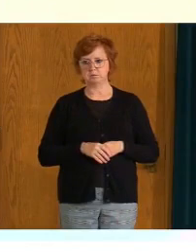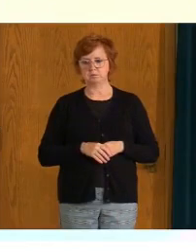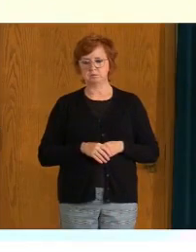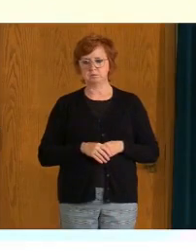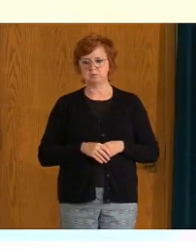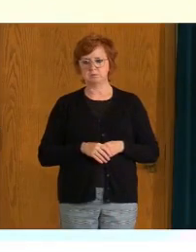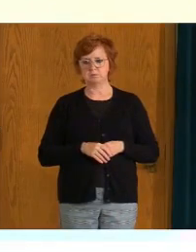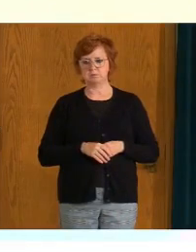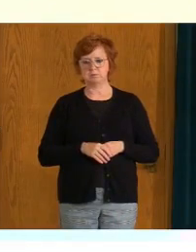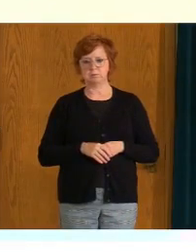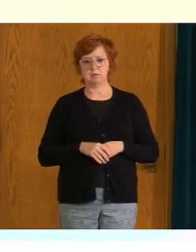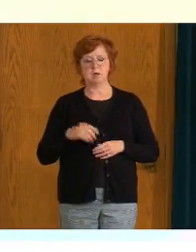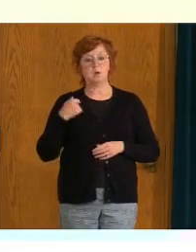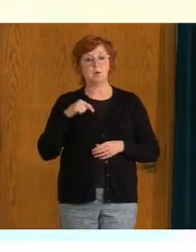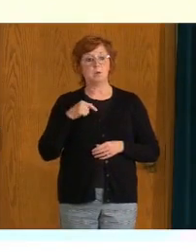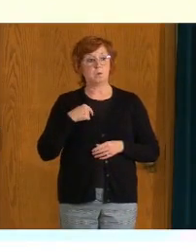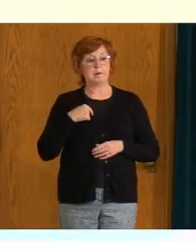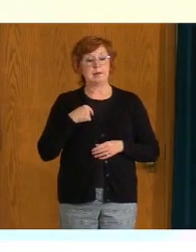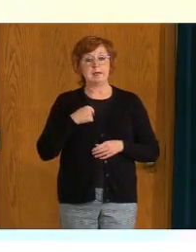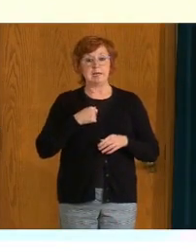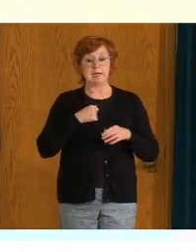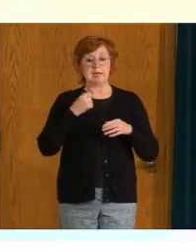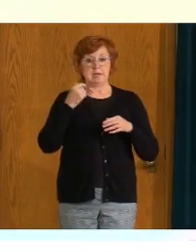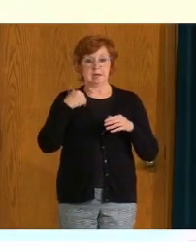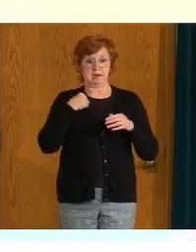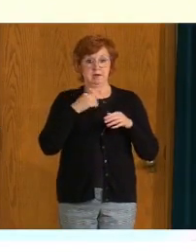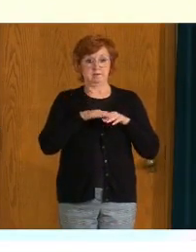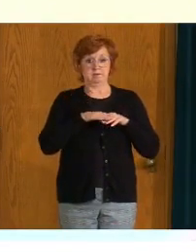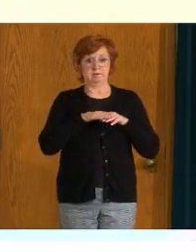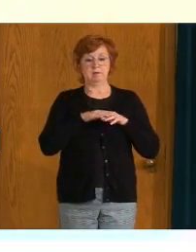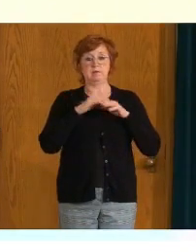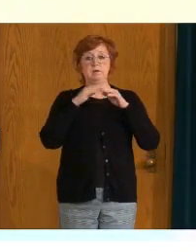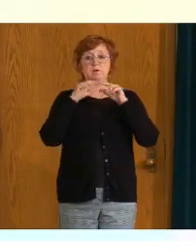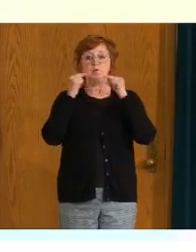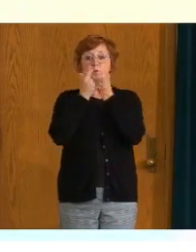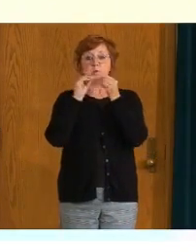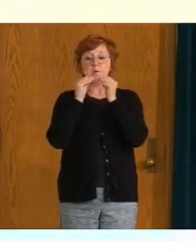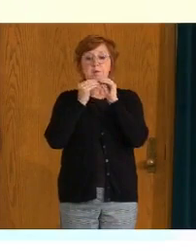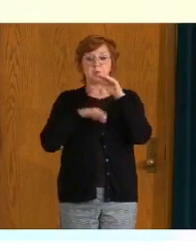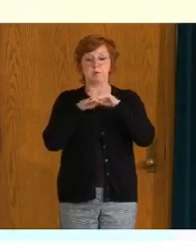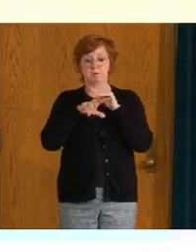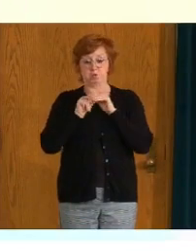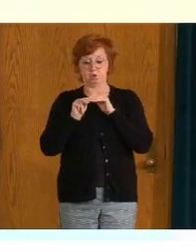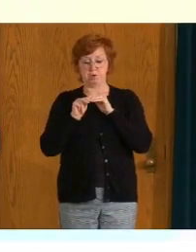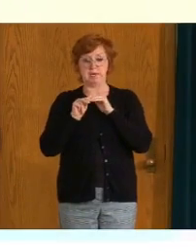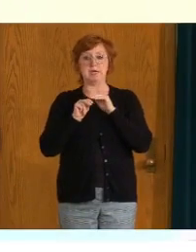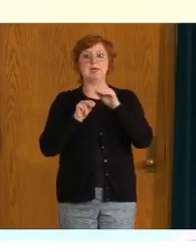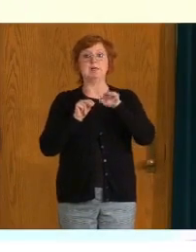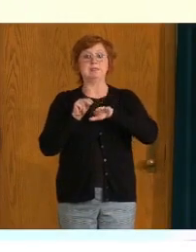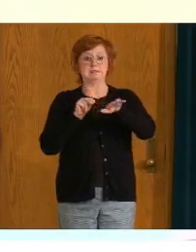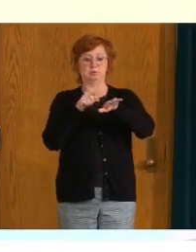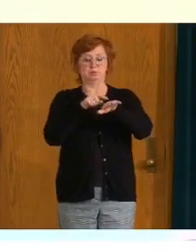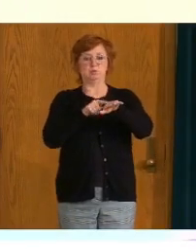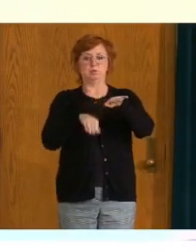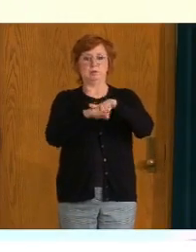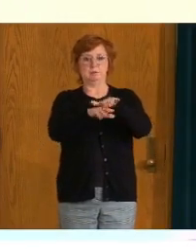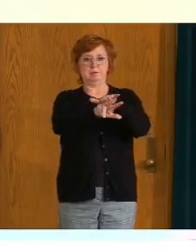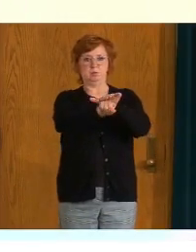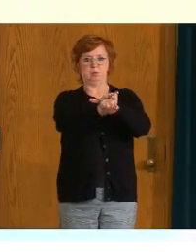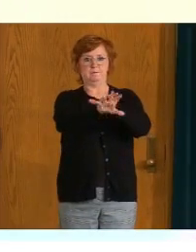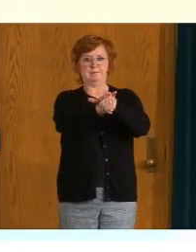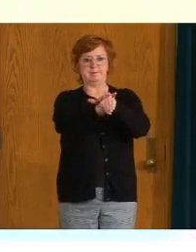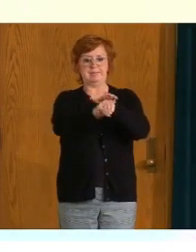sizes significantly in step 2. In step 3 and beyond, there will be no limits. And that's exactly the